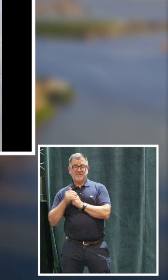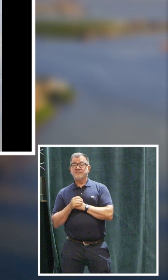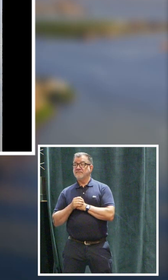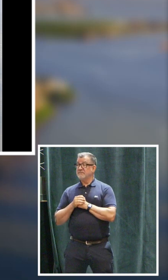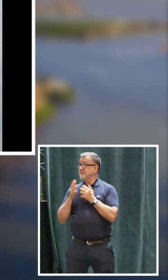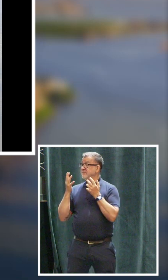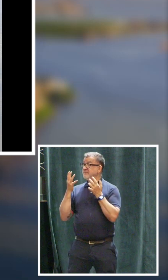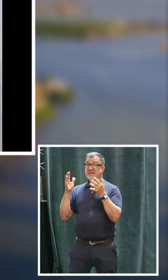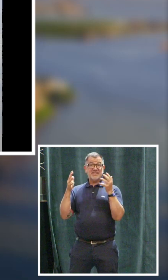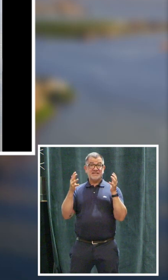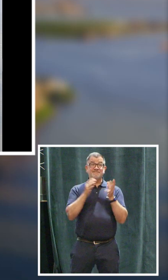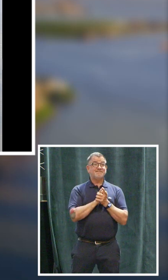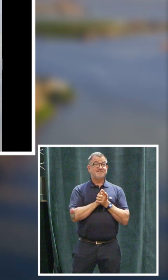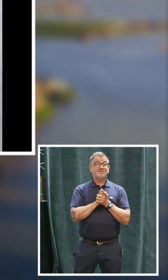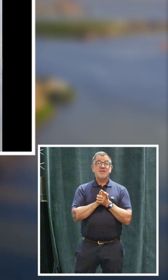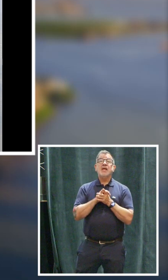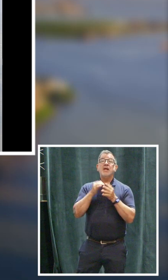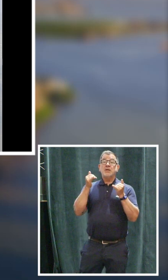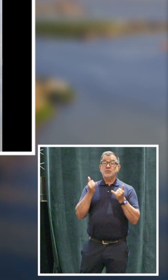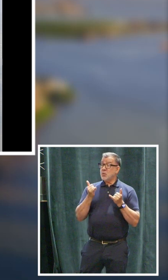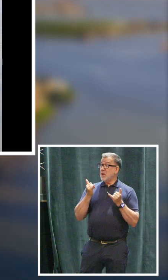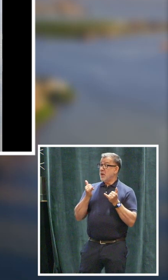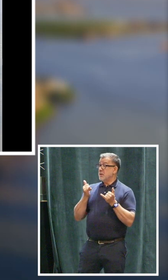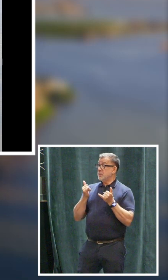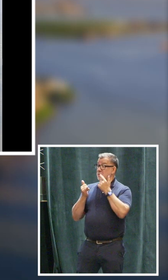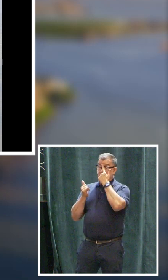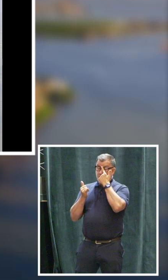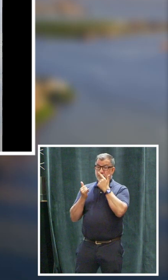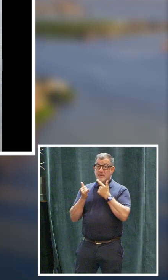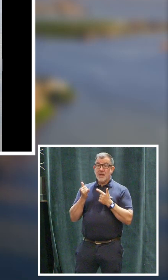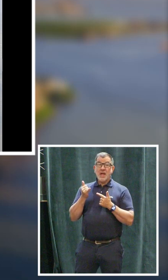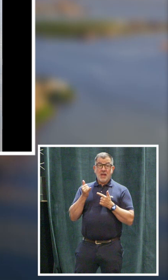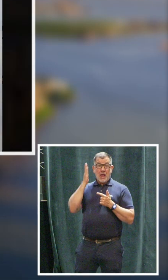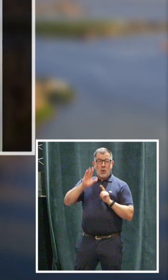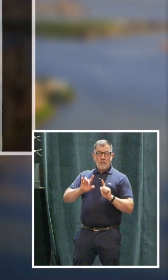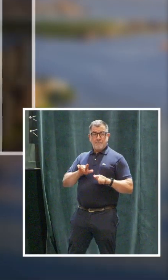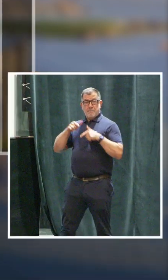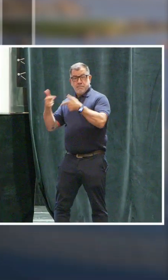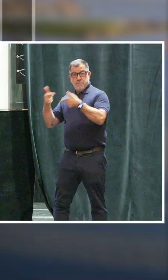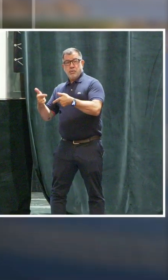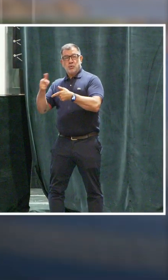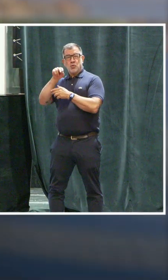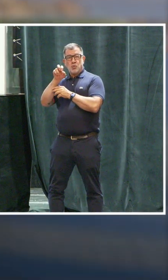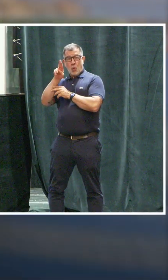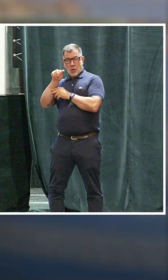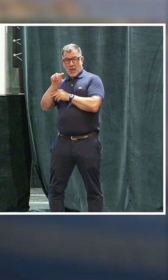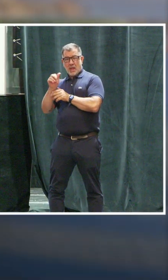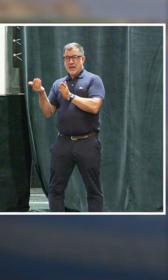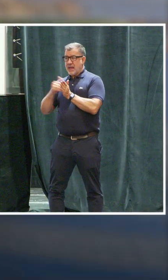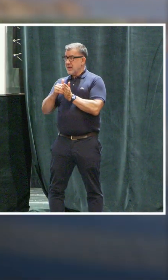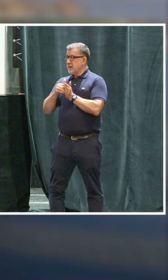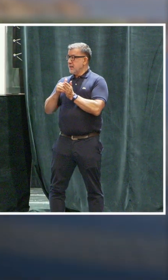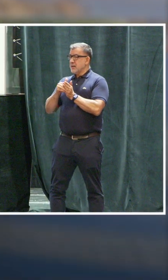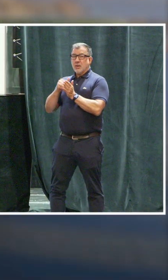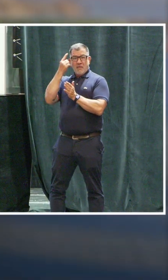That's it. So now we're at a point where I'm going to turn it back over to Nora for